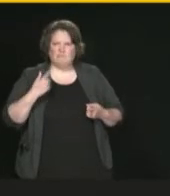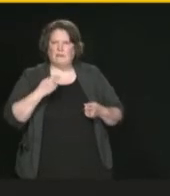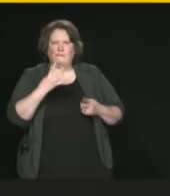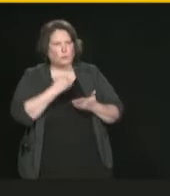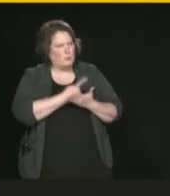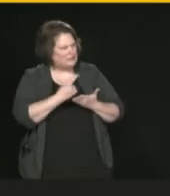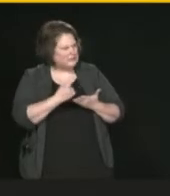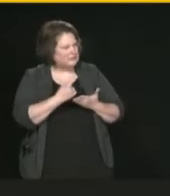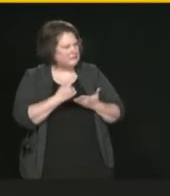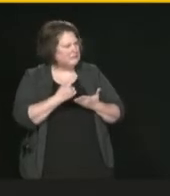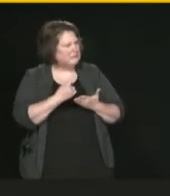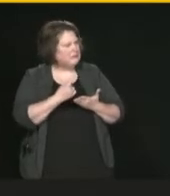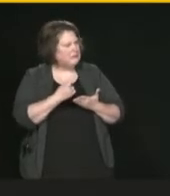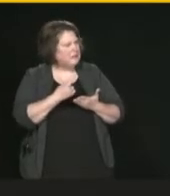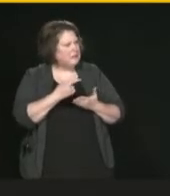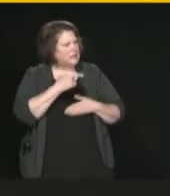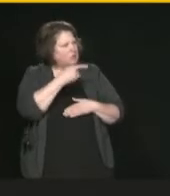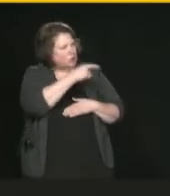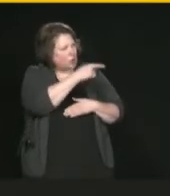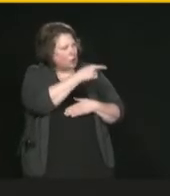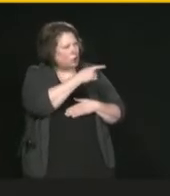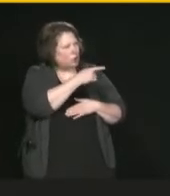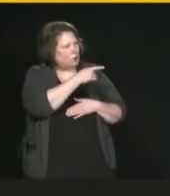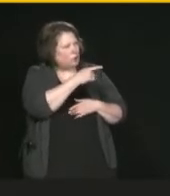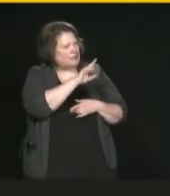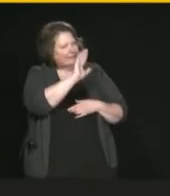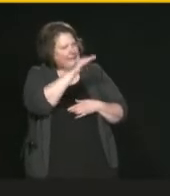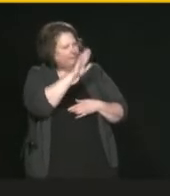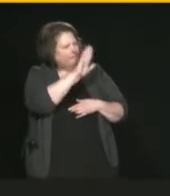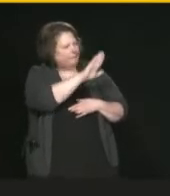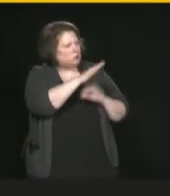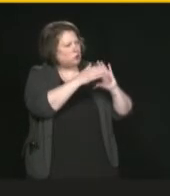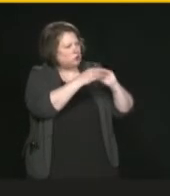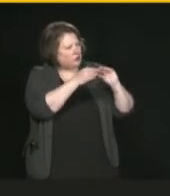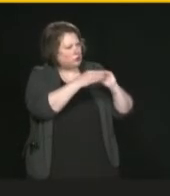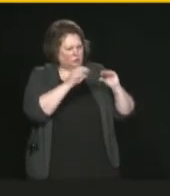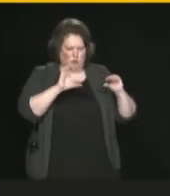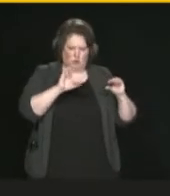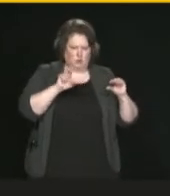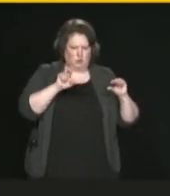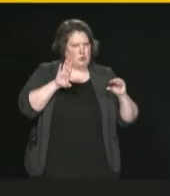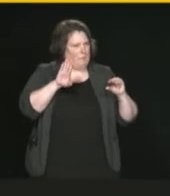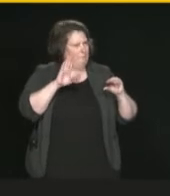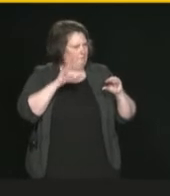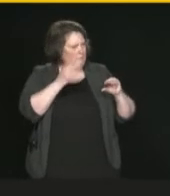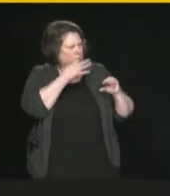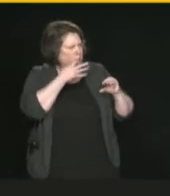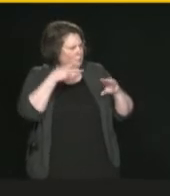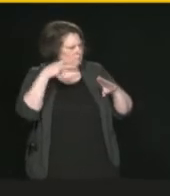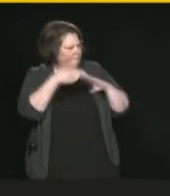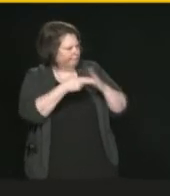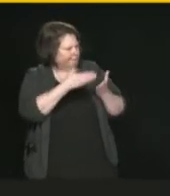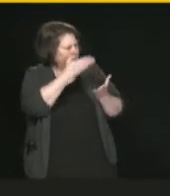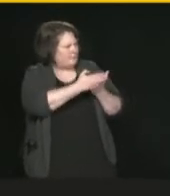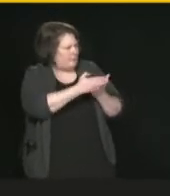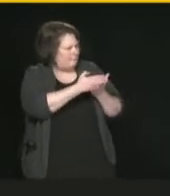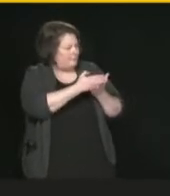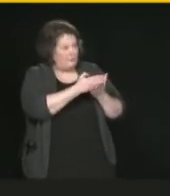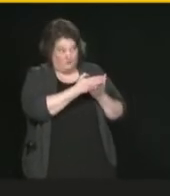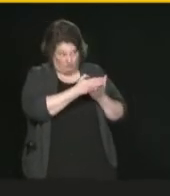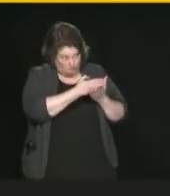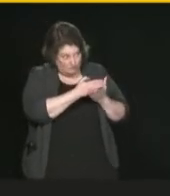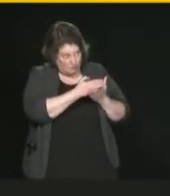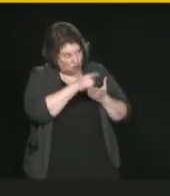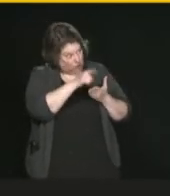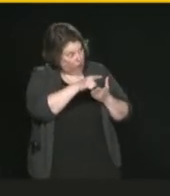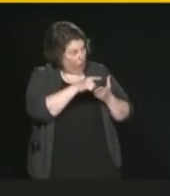were signaling that it would be ending soon. Today, you say that you're open to an